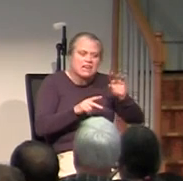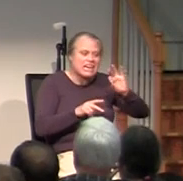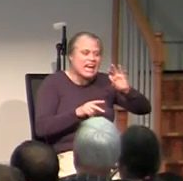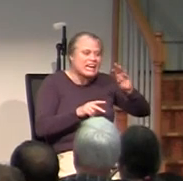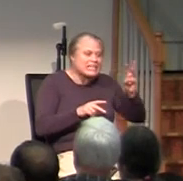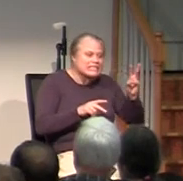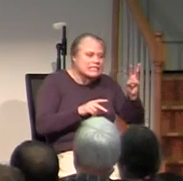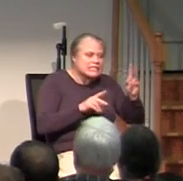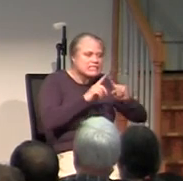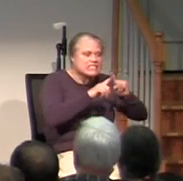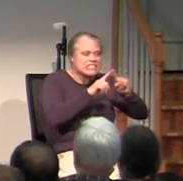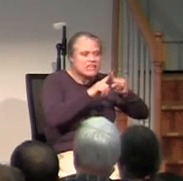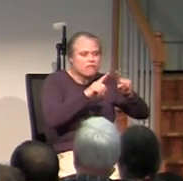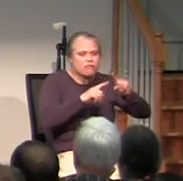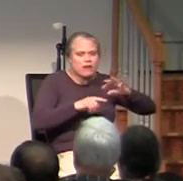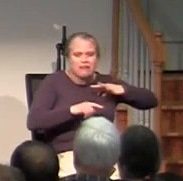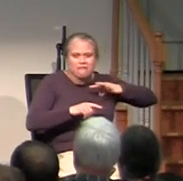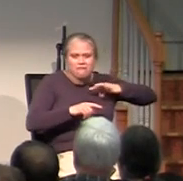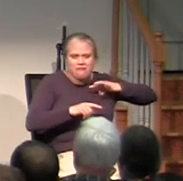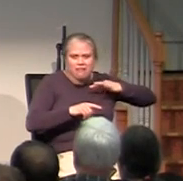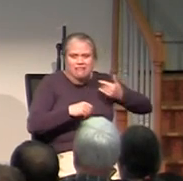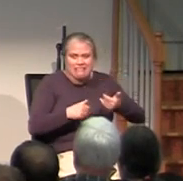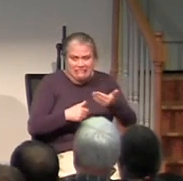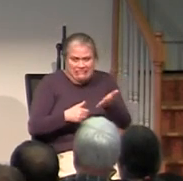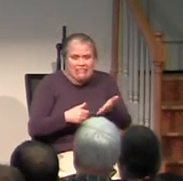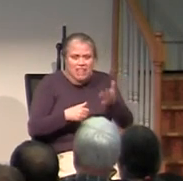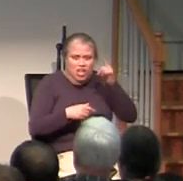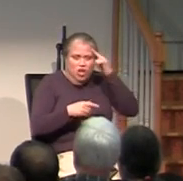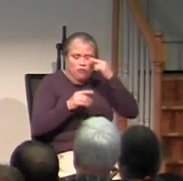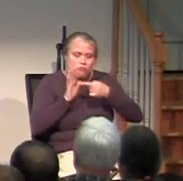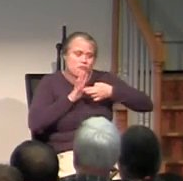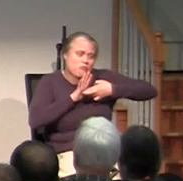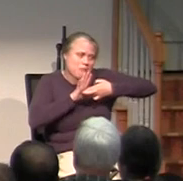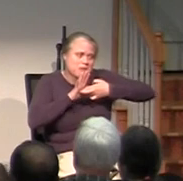representing 27,000 church members around the world.